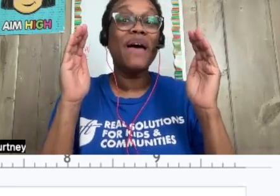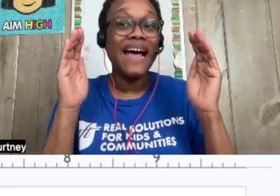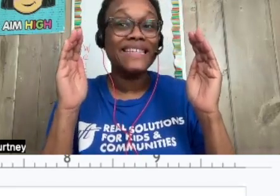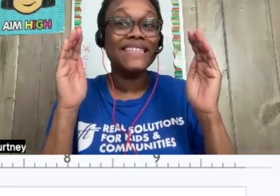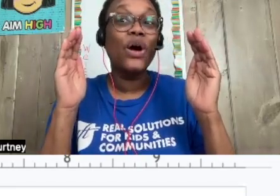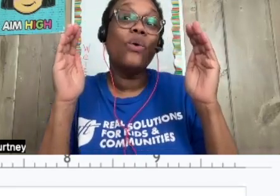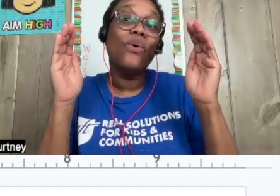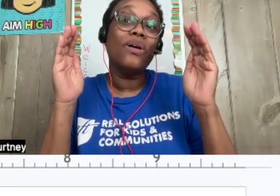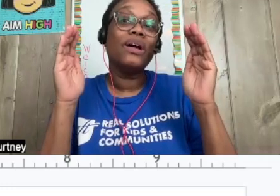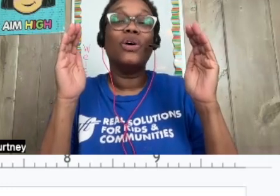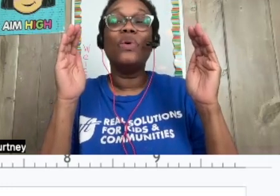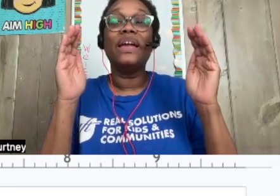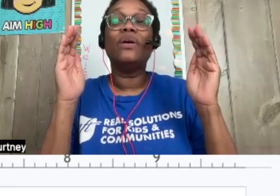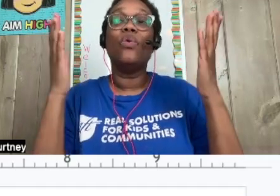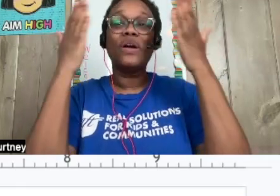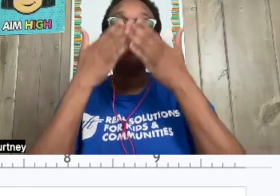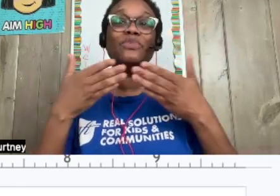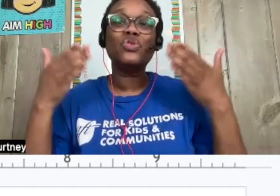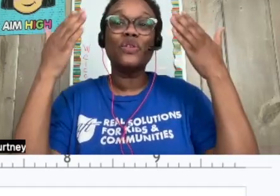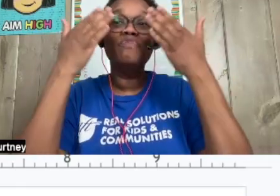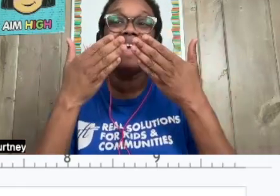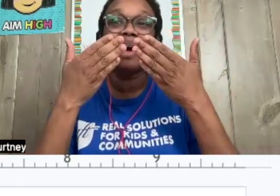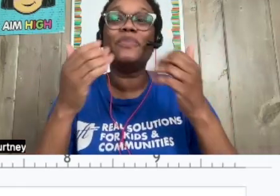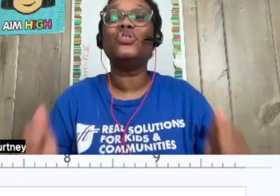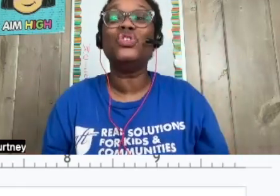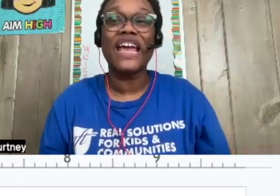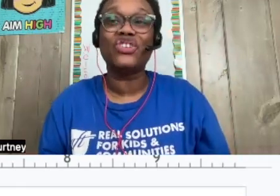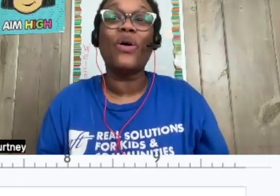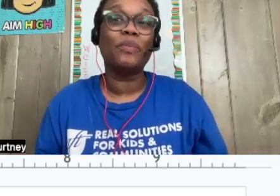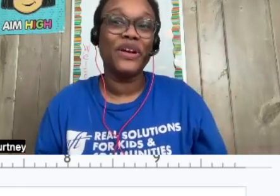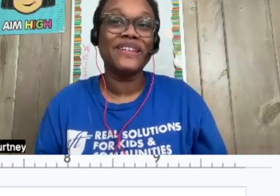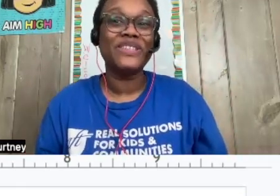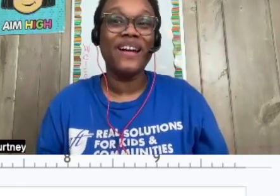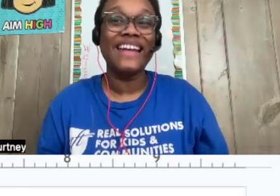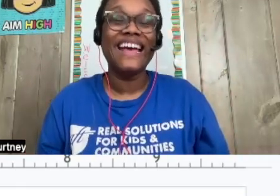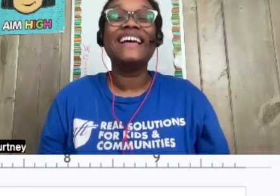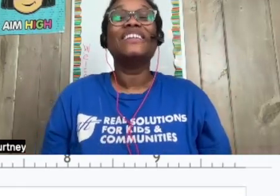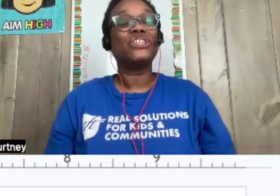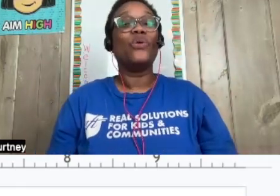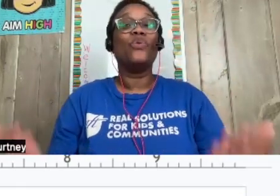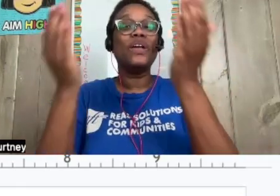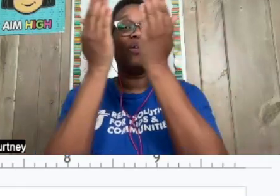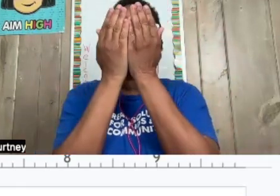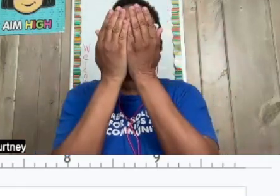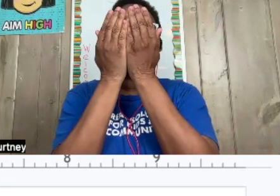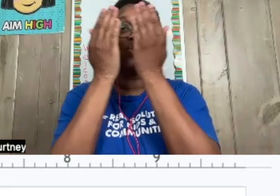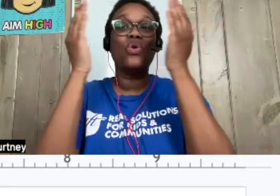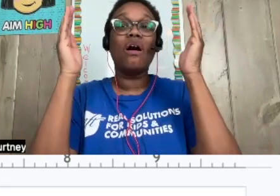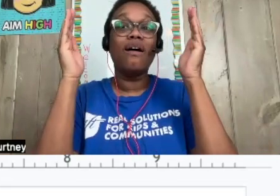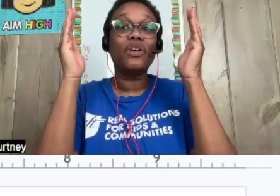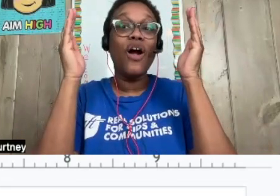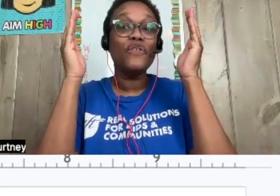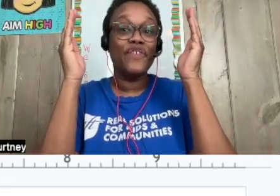wear masks or we wear some sort of makeup to change our appearance, right? So we are going